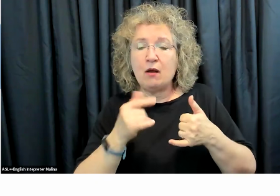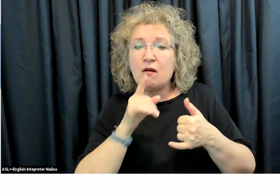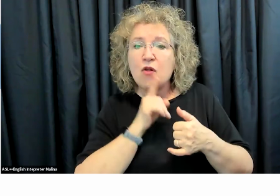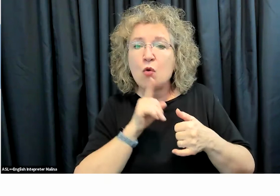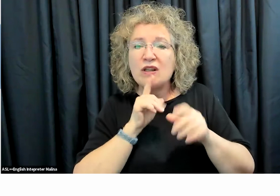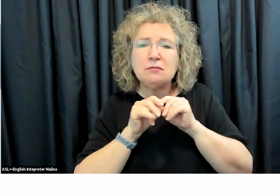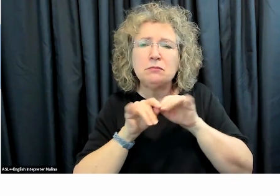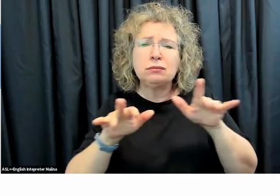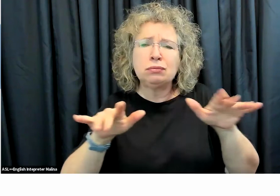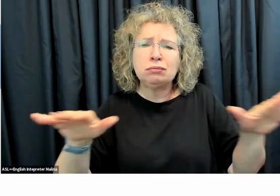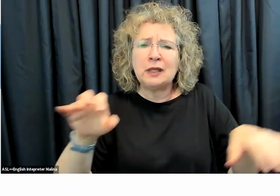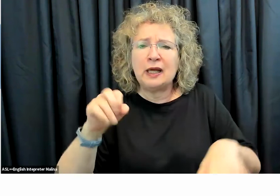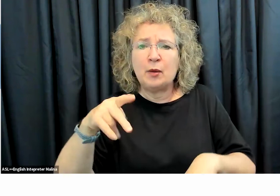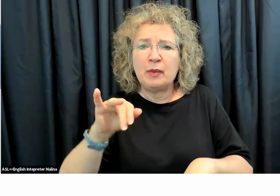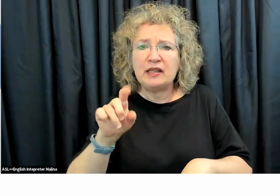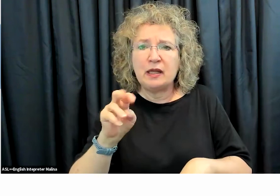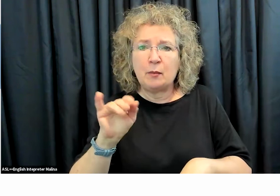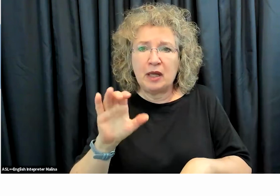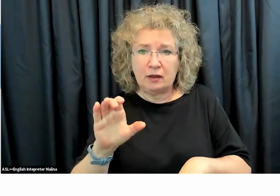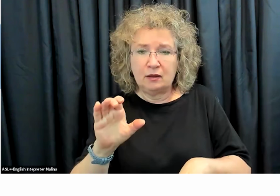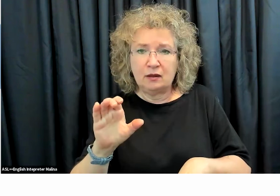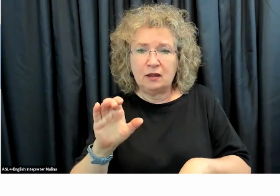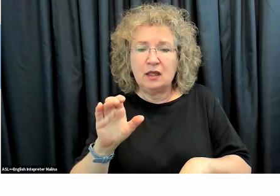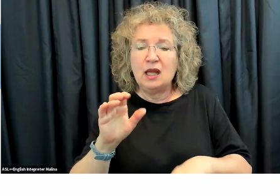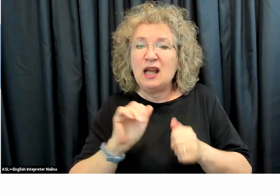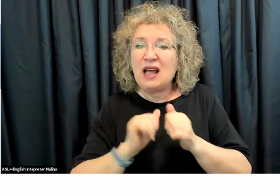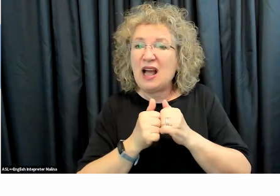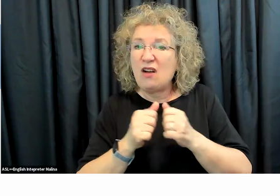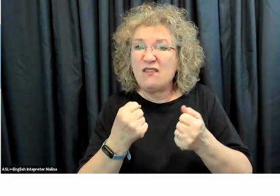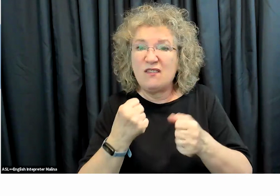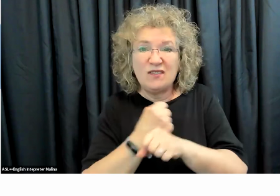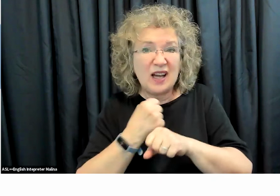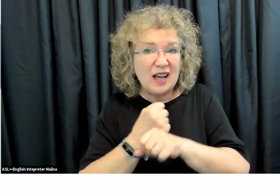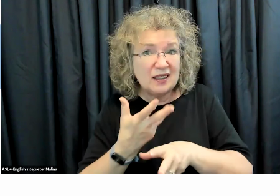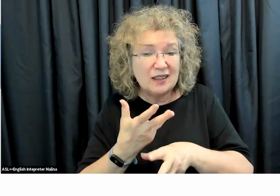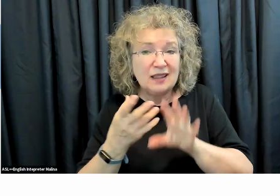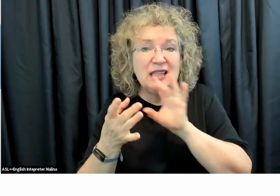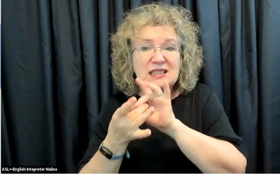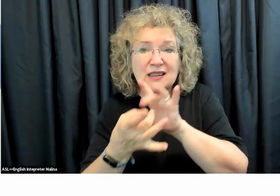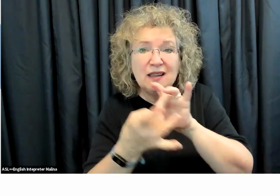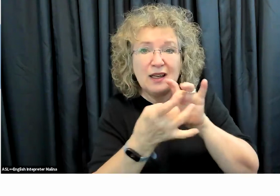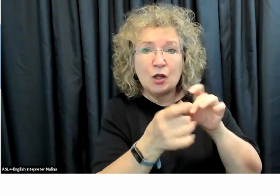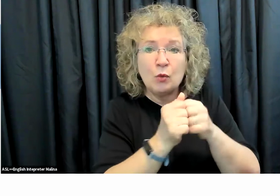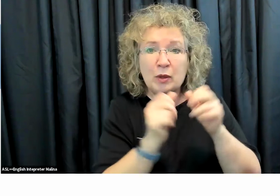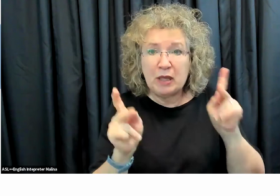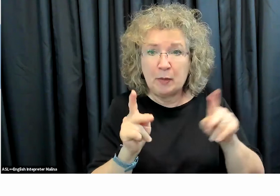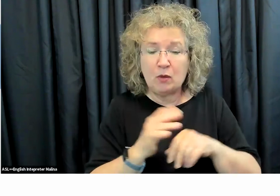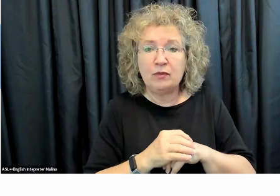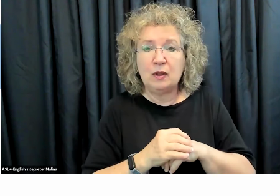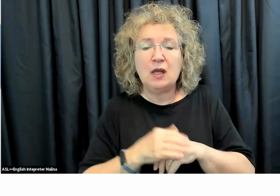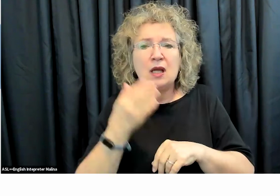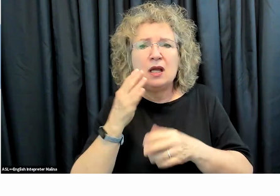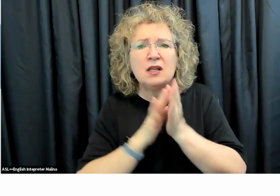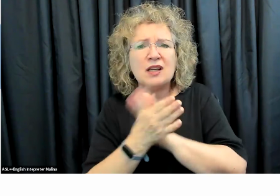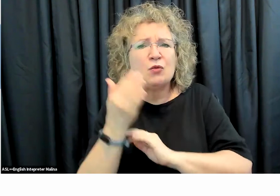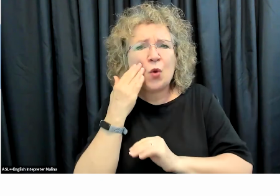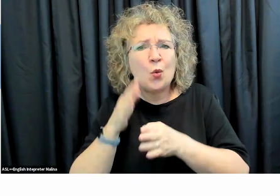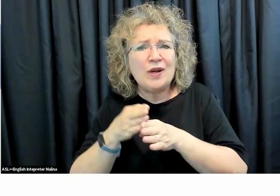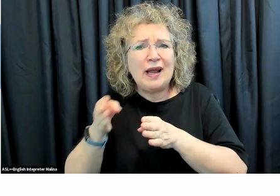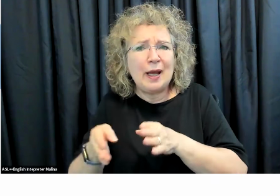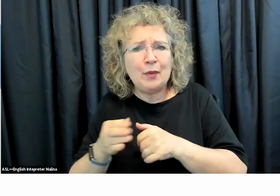country. And one of the ways we combat that is by connecting with the people around us. So getting to know your neighbors, having these conversations. You don't have to